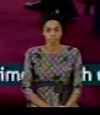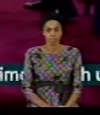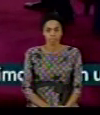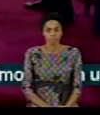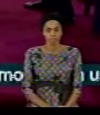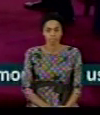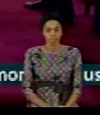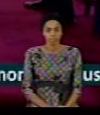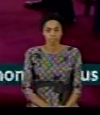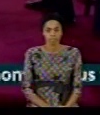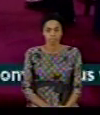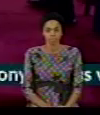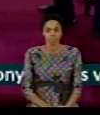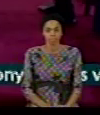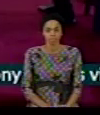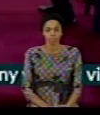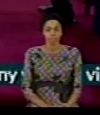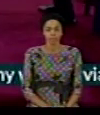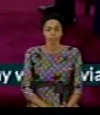Jesus.